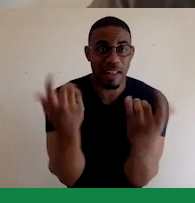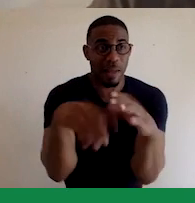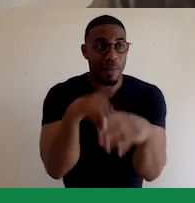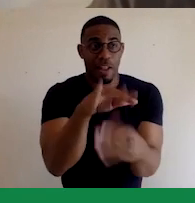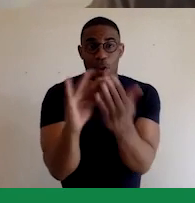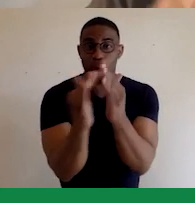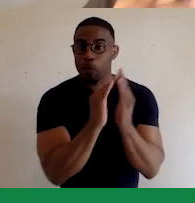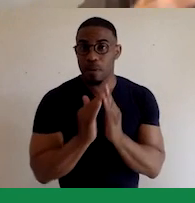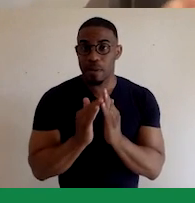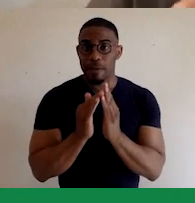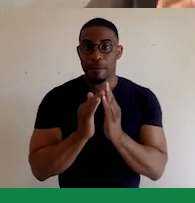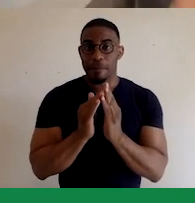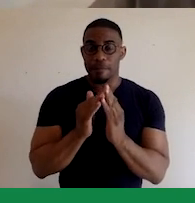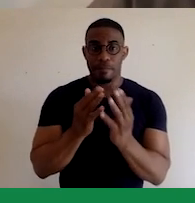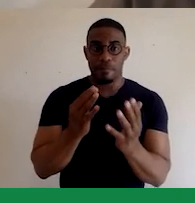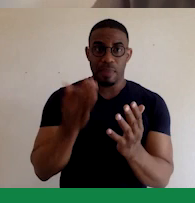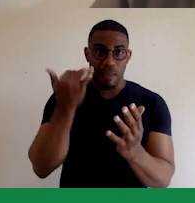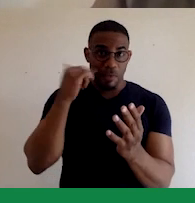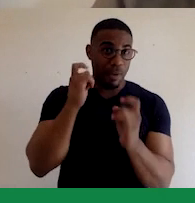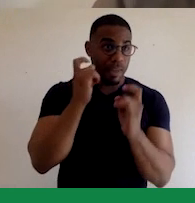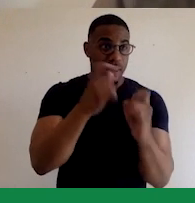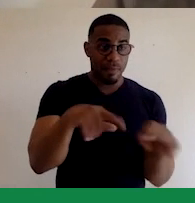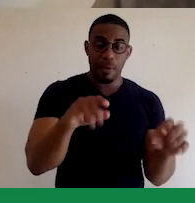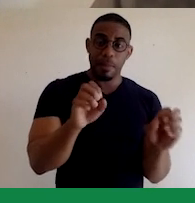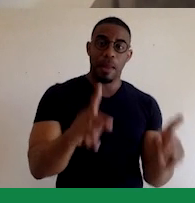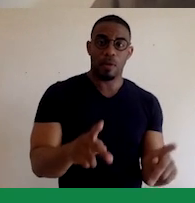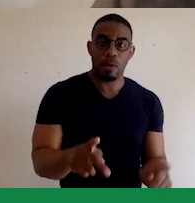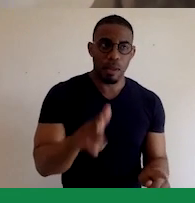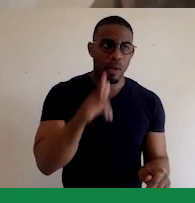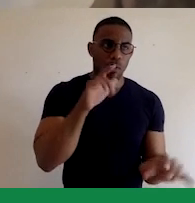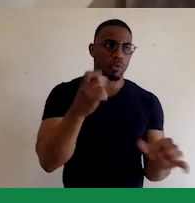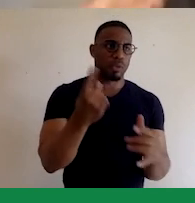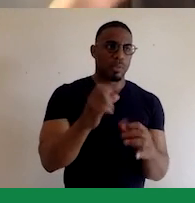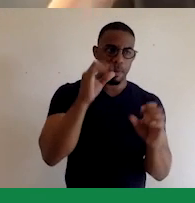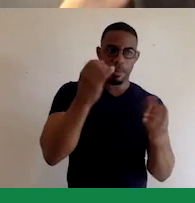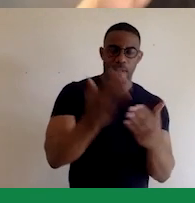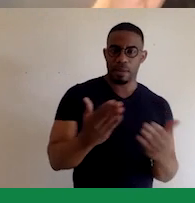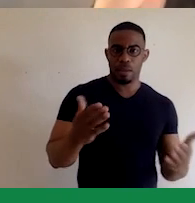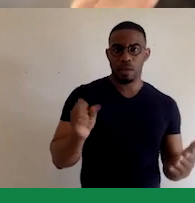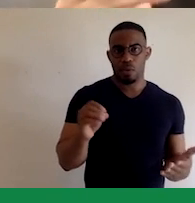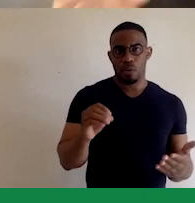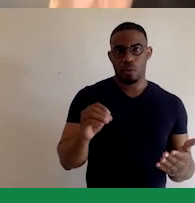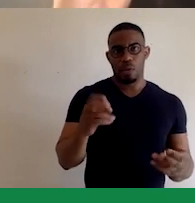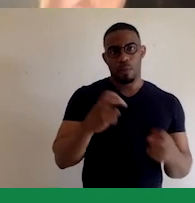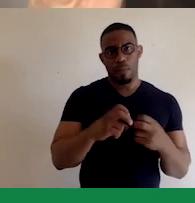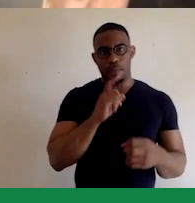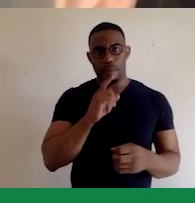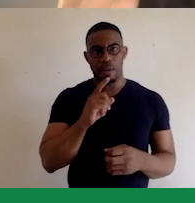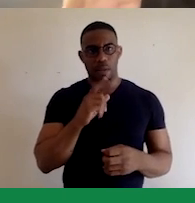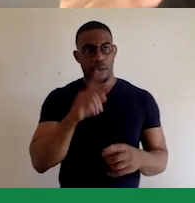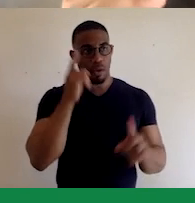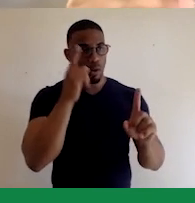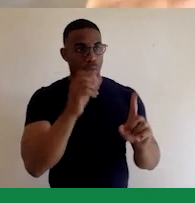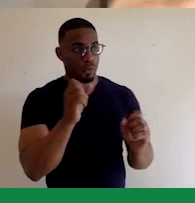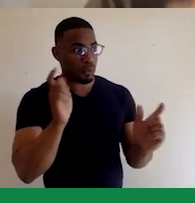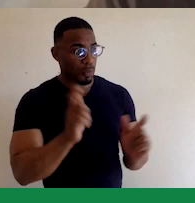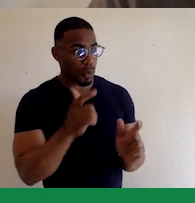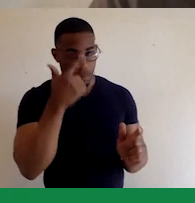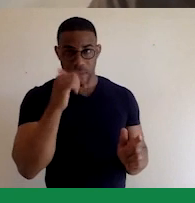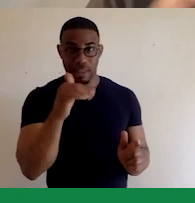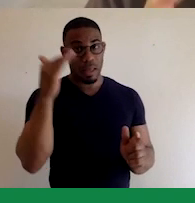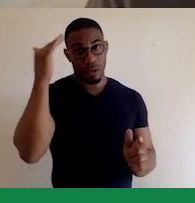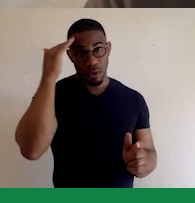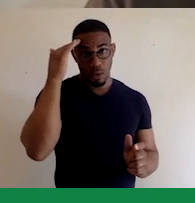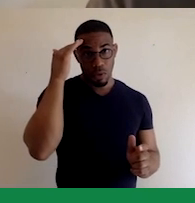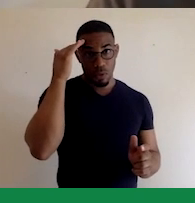these communities, and if we give them the opportunity, they're going to do some amazing things. So, but the problem is their goals are so small because they